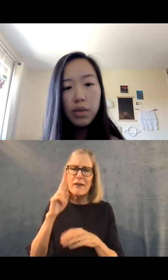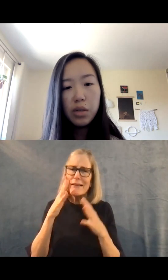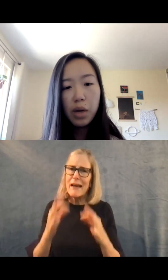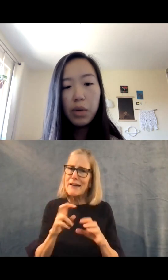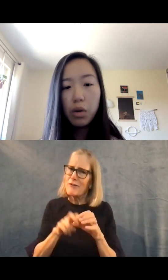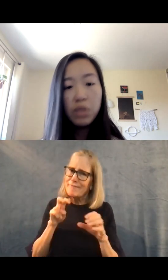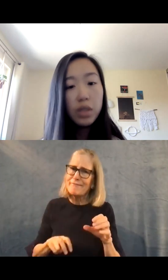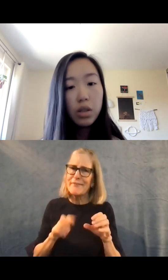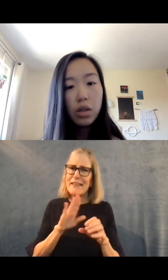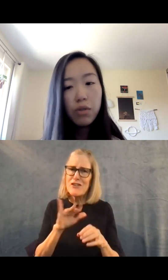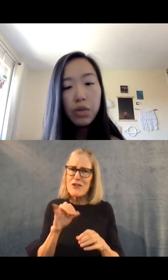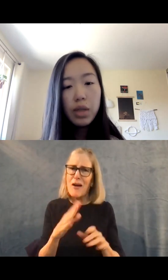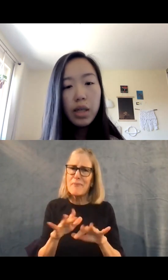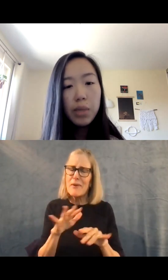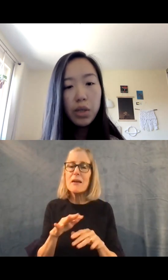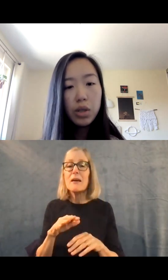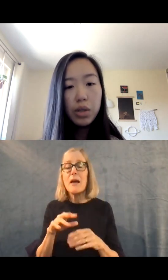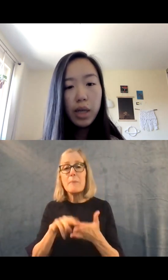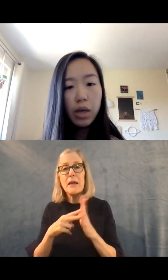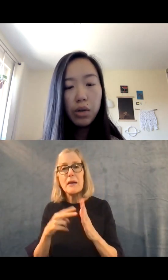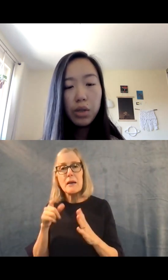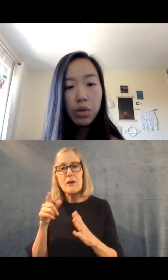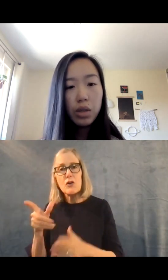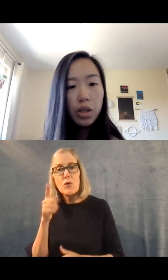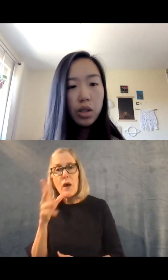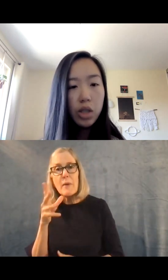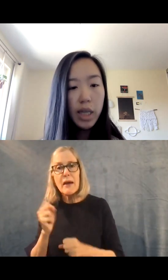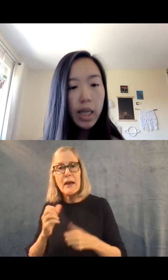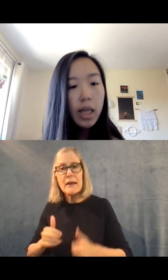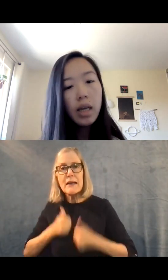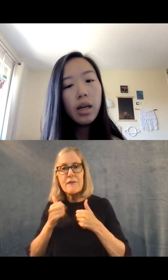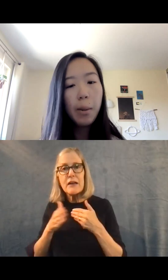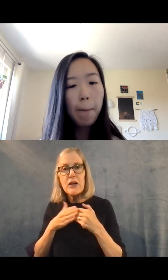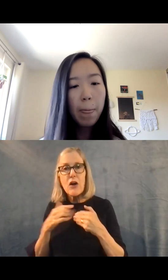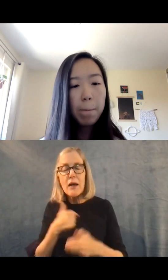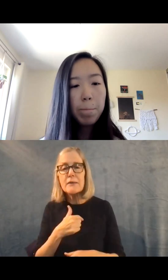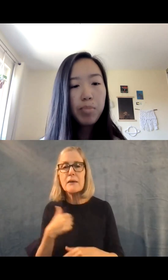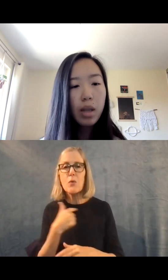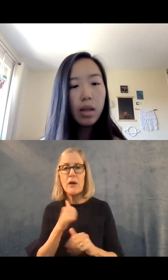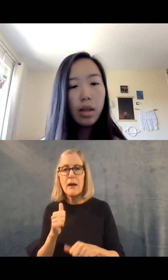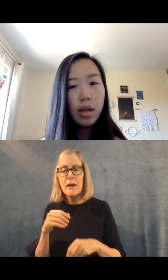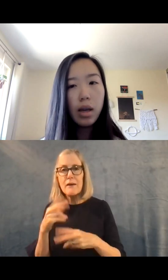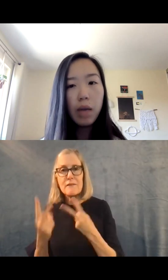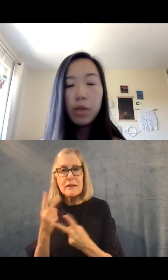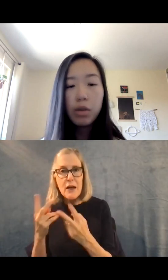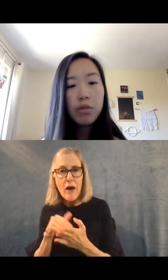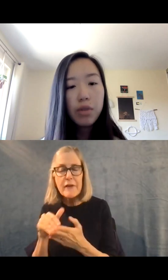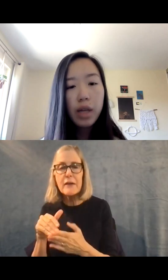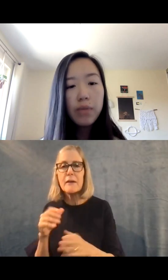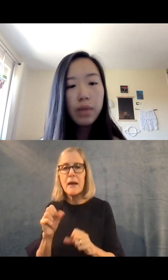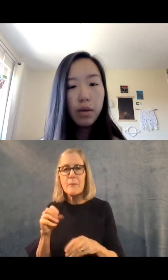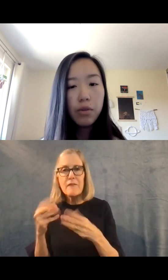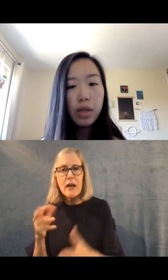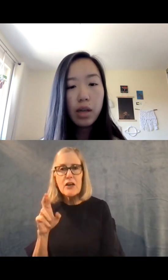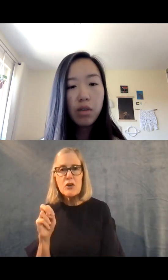was living nearby, we could always visit her frequently and make sure she was getting all the resources she needed. And then I'm really grateful for